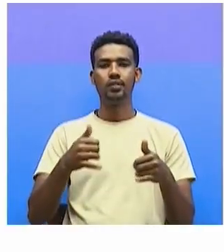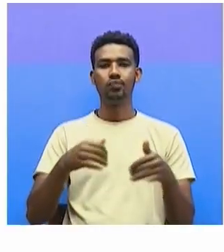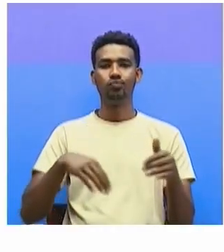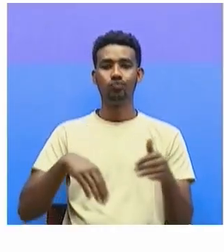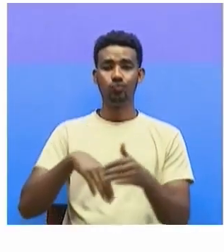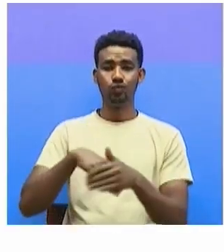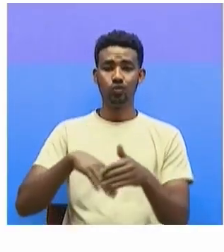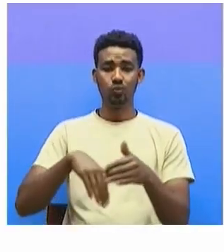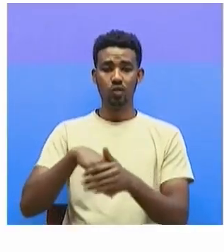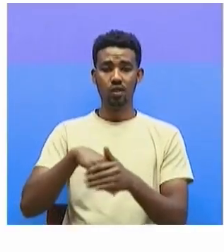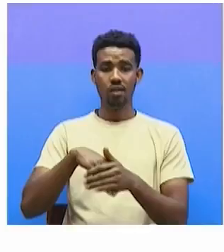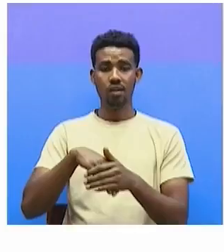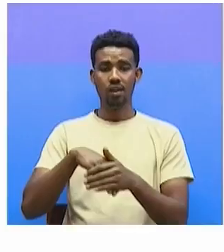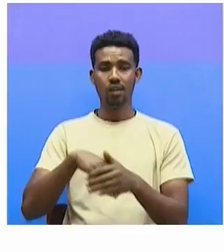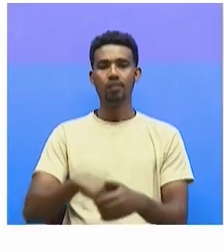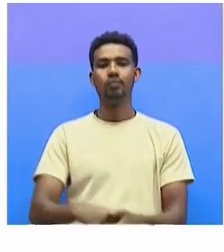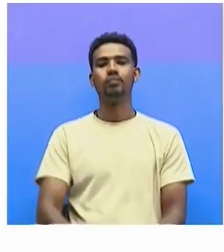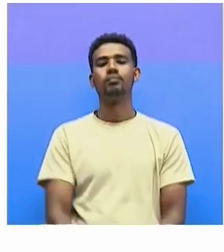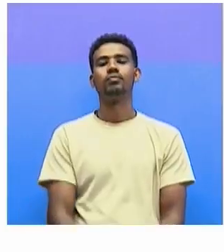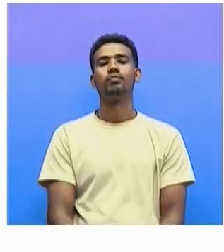football?